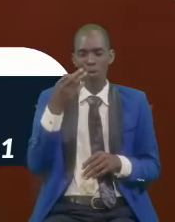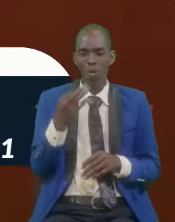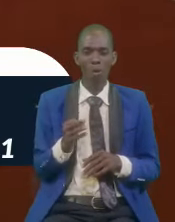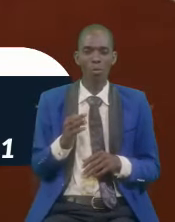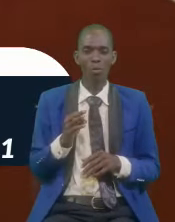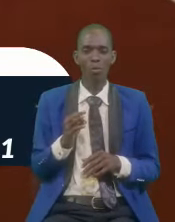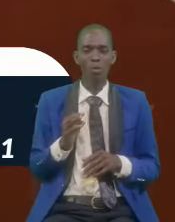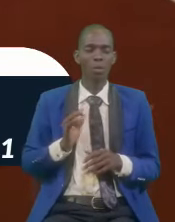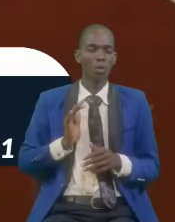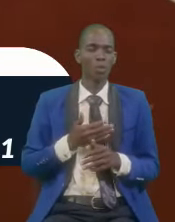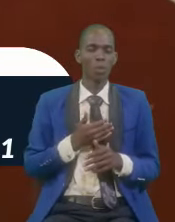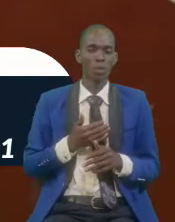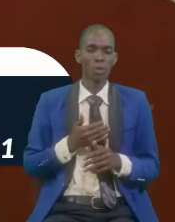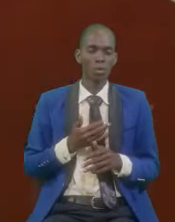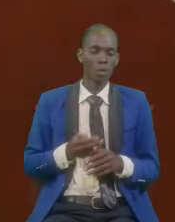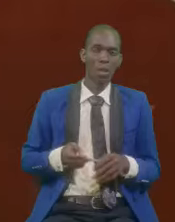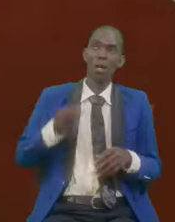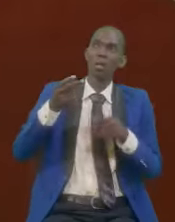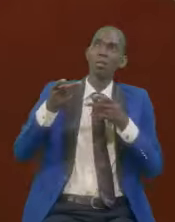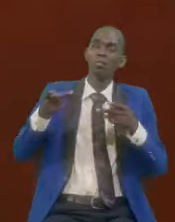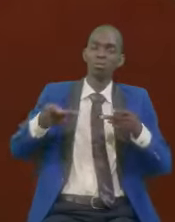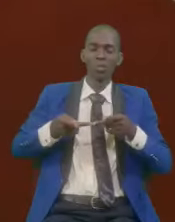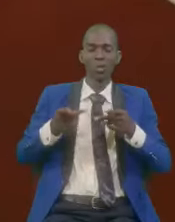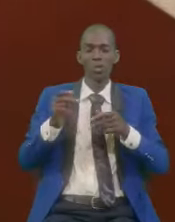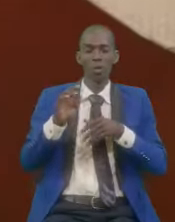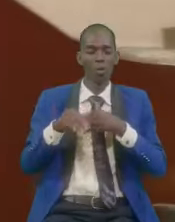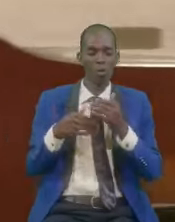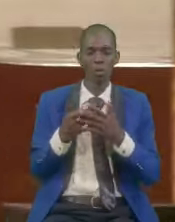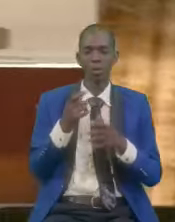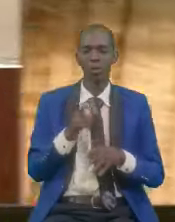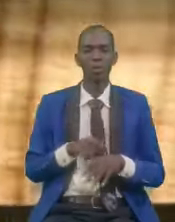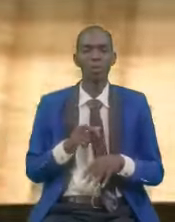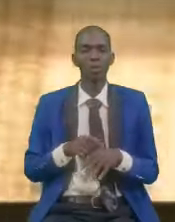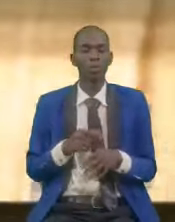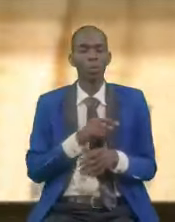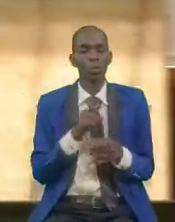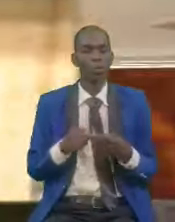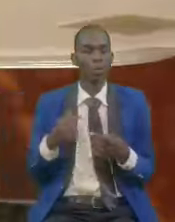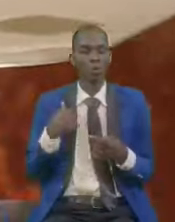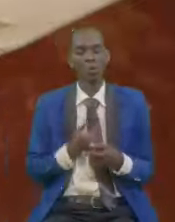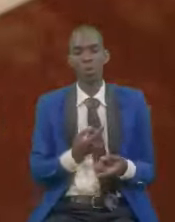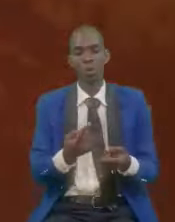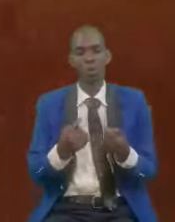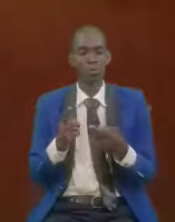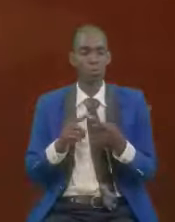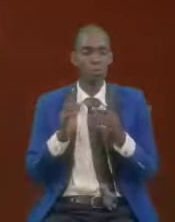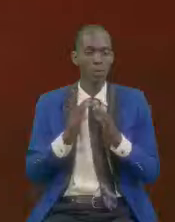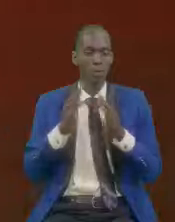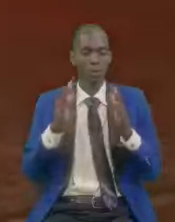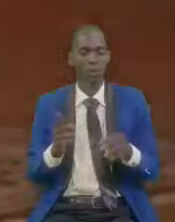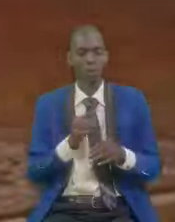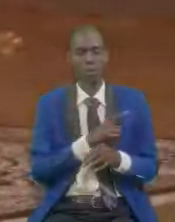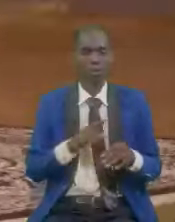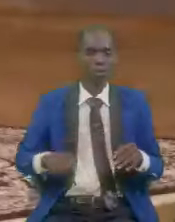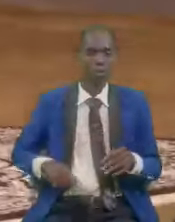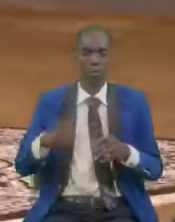thinking of our high position all the time, when we come to the house of God, the presence